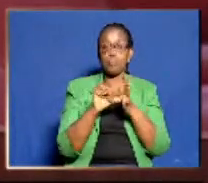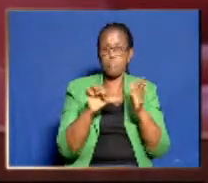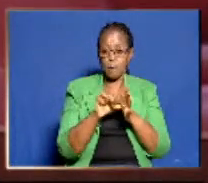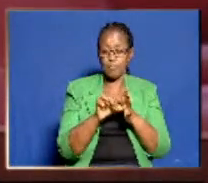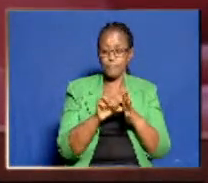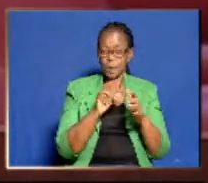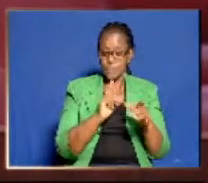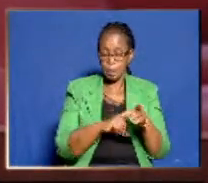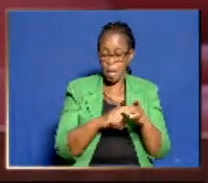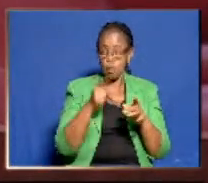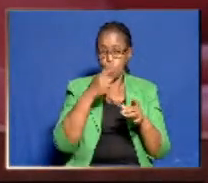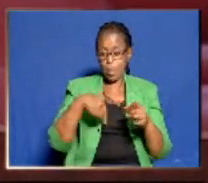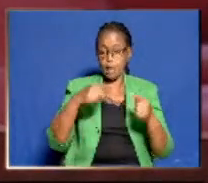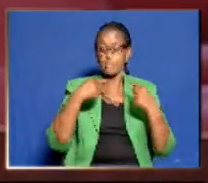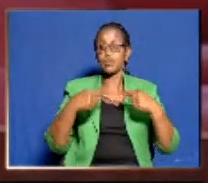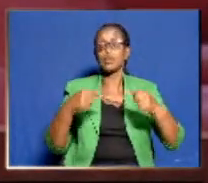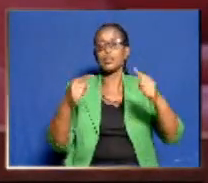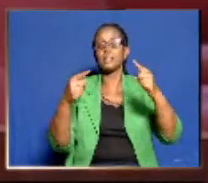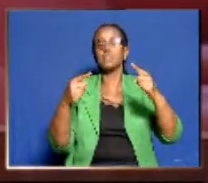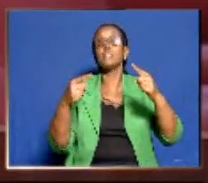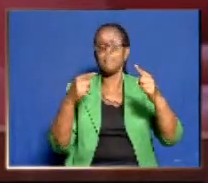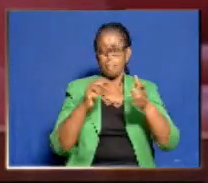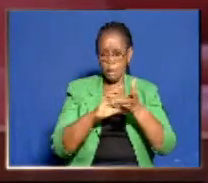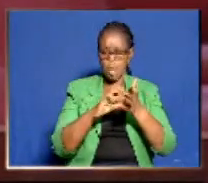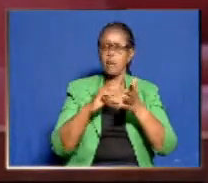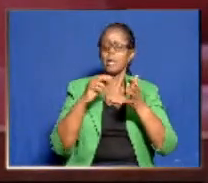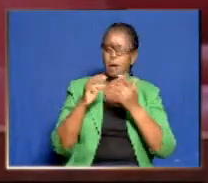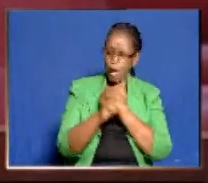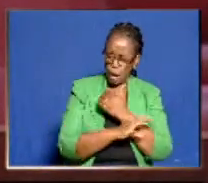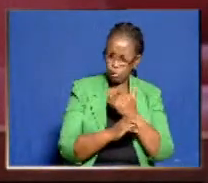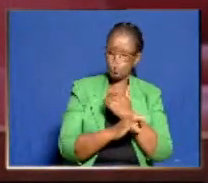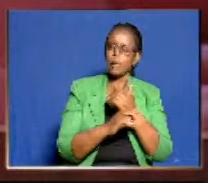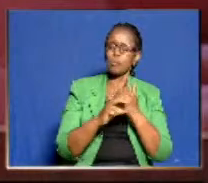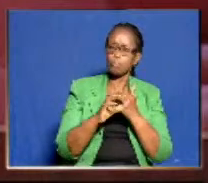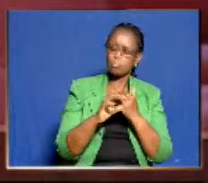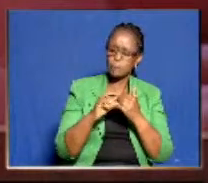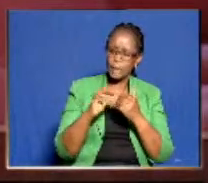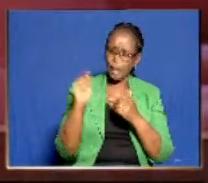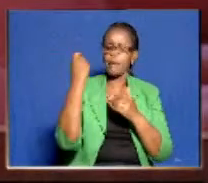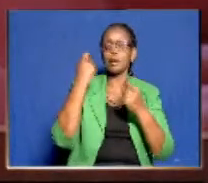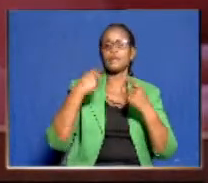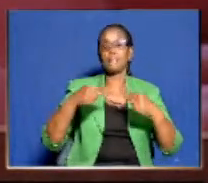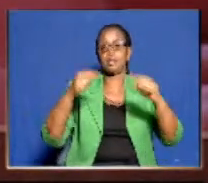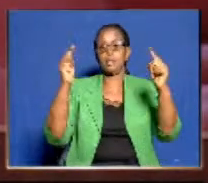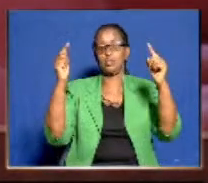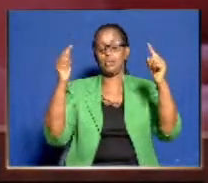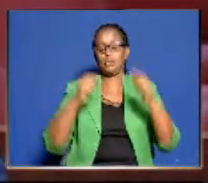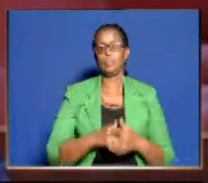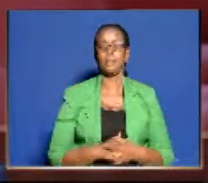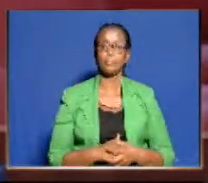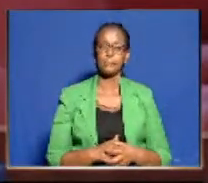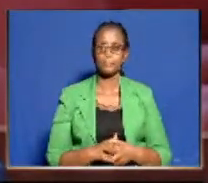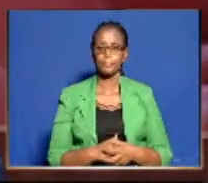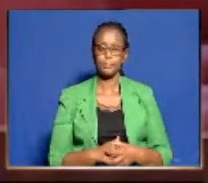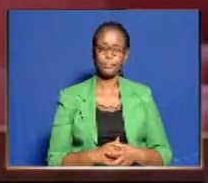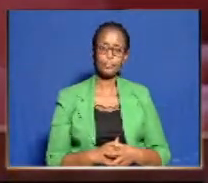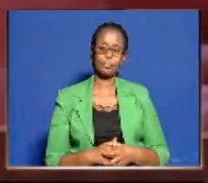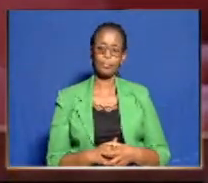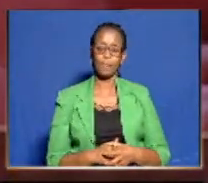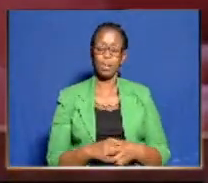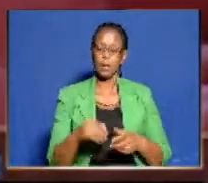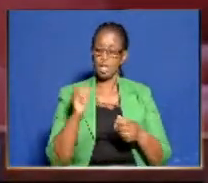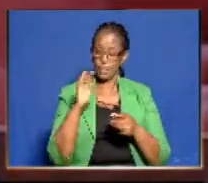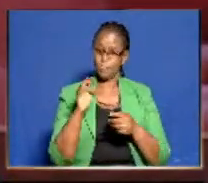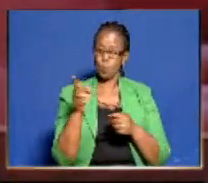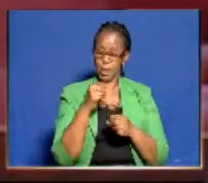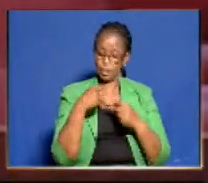succeed, Honorable Speaker, we succeed as a country, and we need to do that so that we can be able to attract the foreign investors